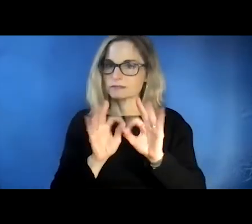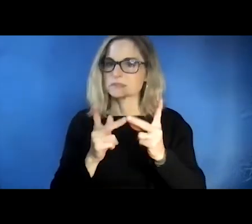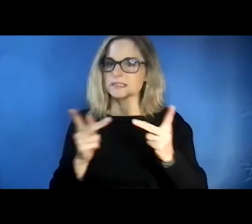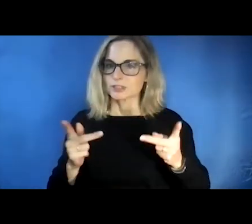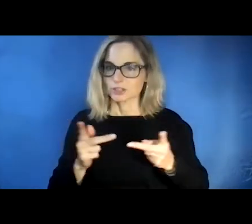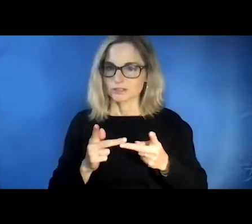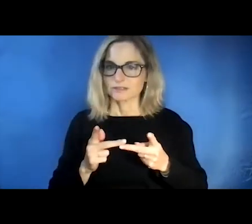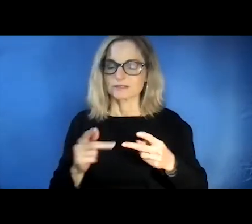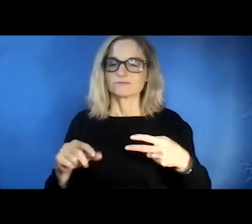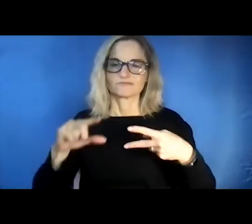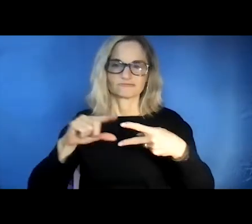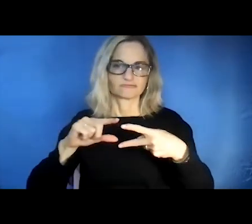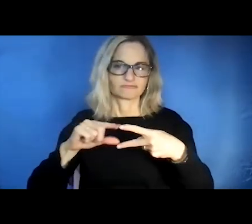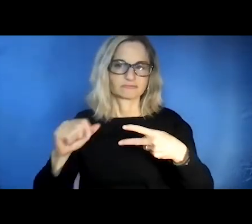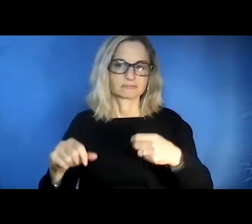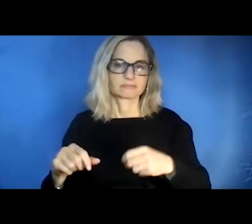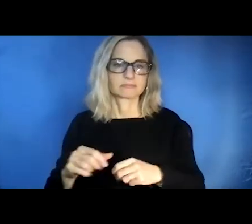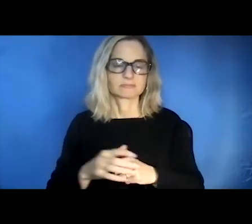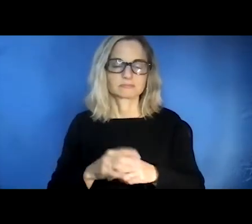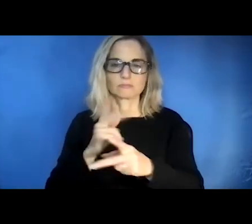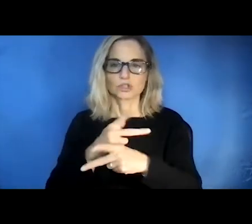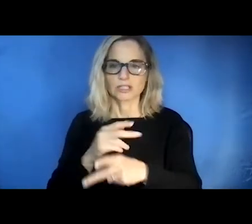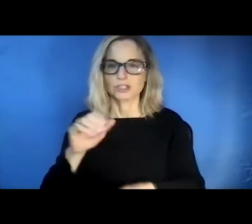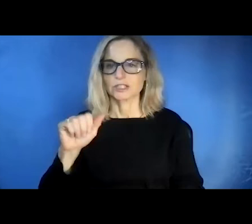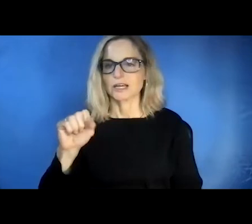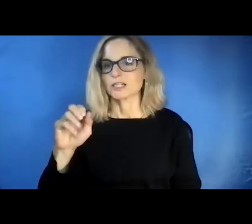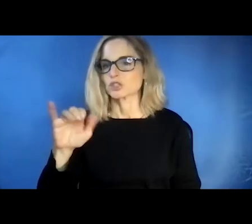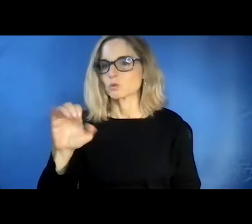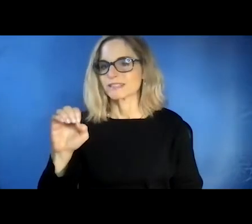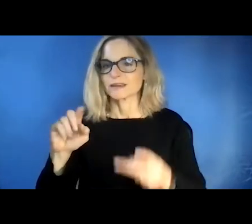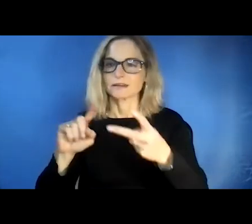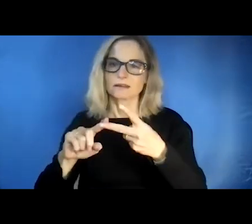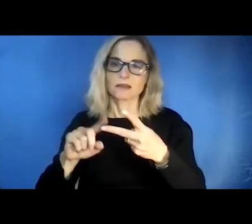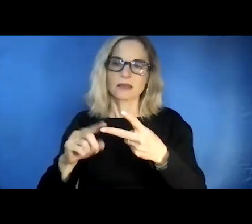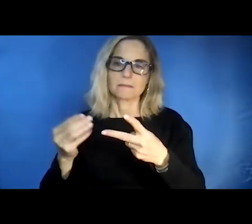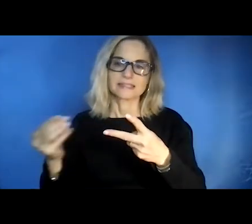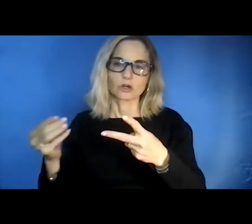recruiting for right now is going to be the production associate and material handler.